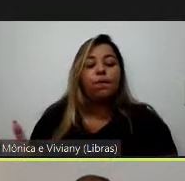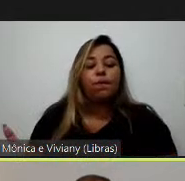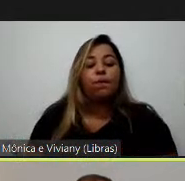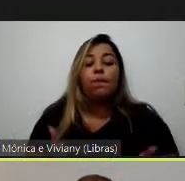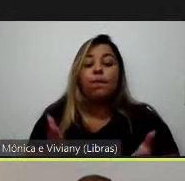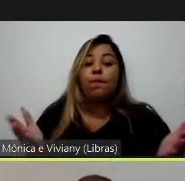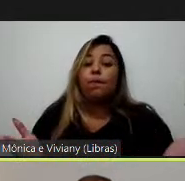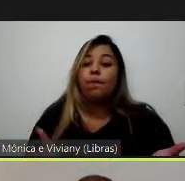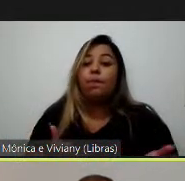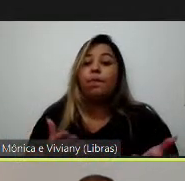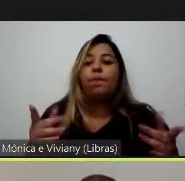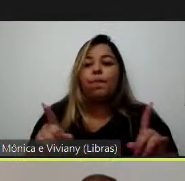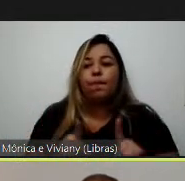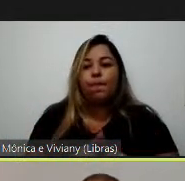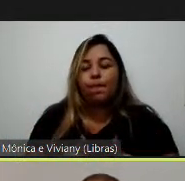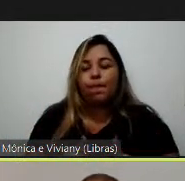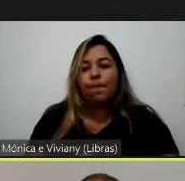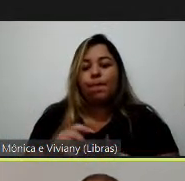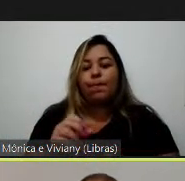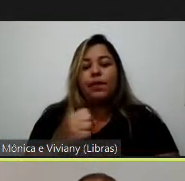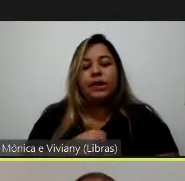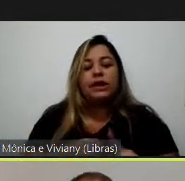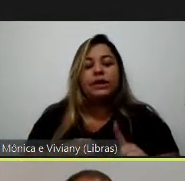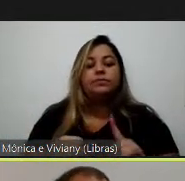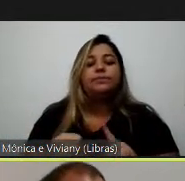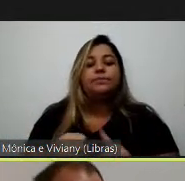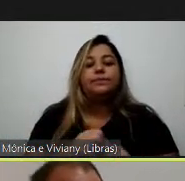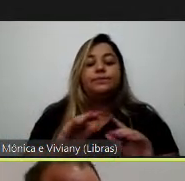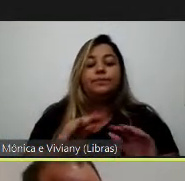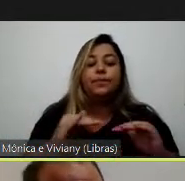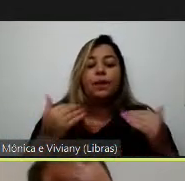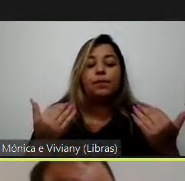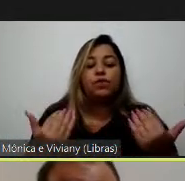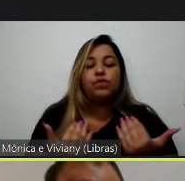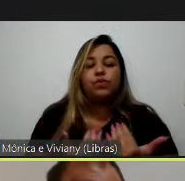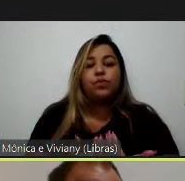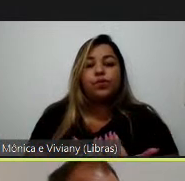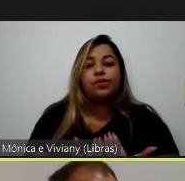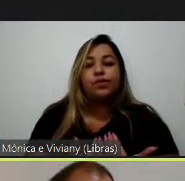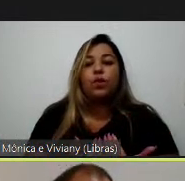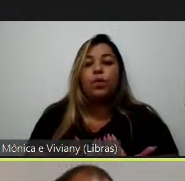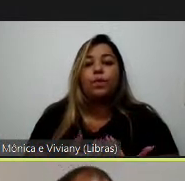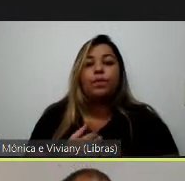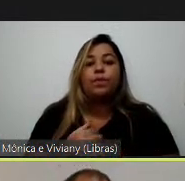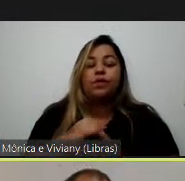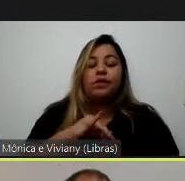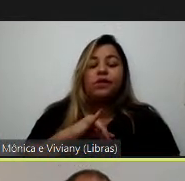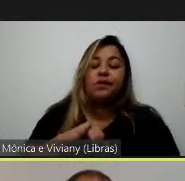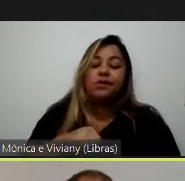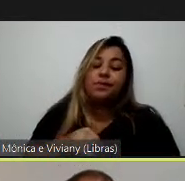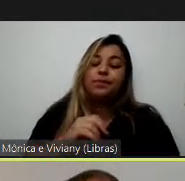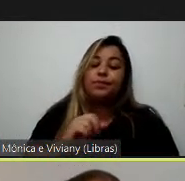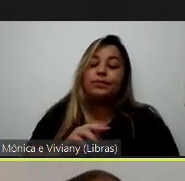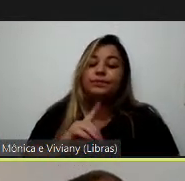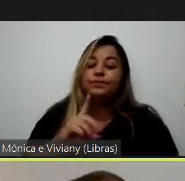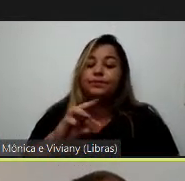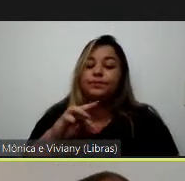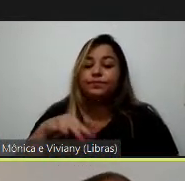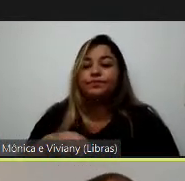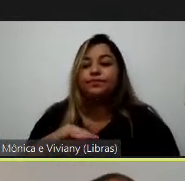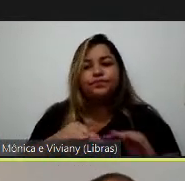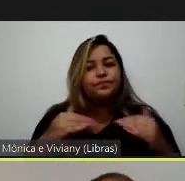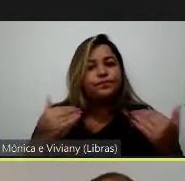gardens or community kitchens. And also initiatives to reduce food waste, for example, also food